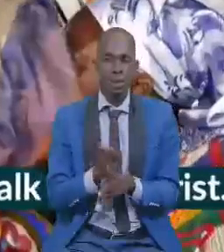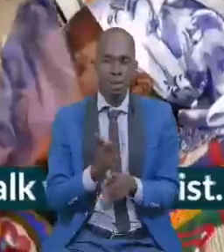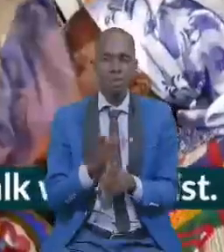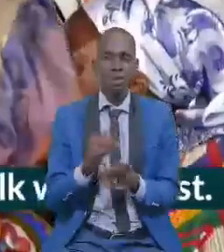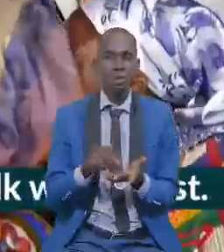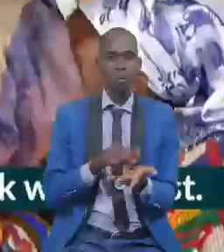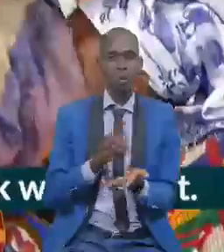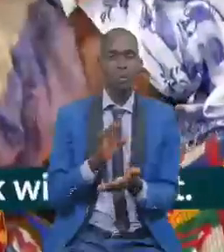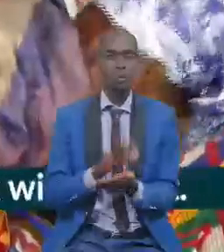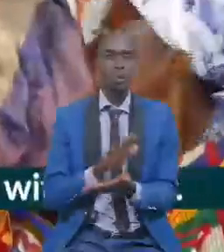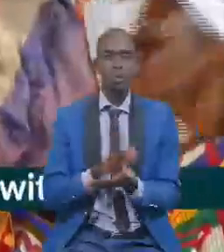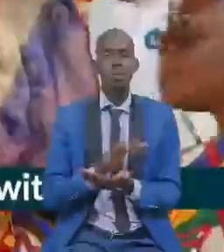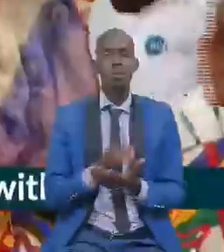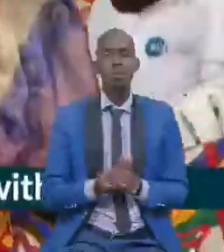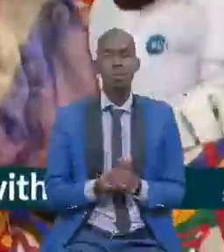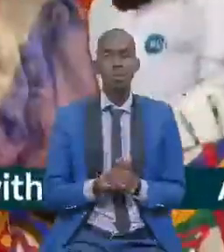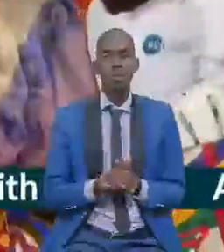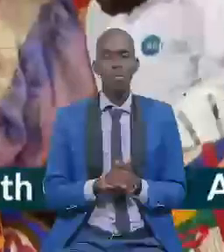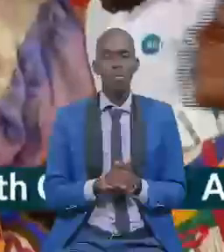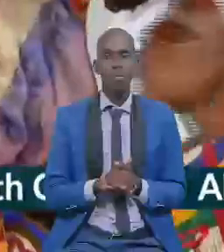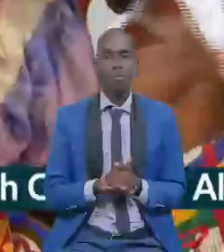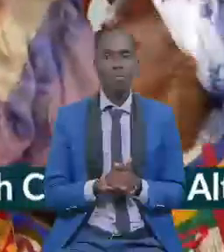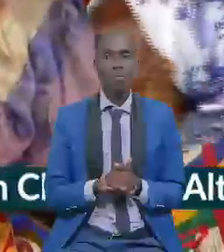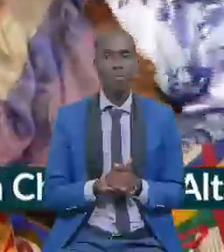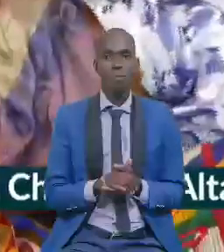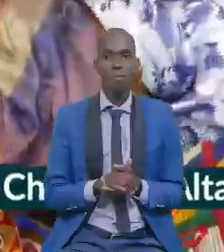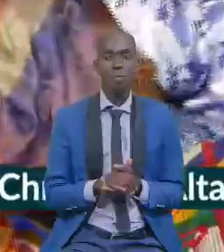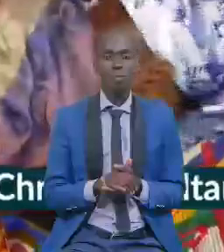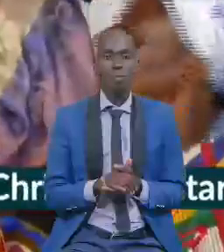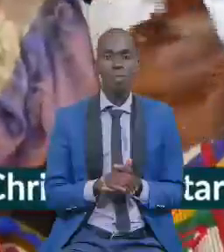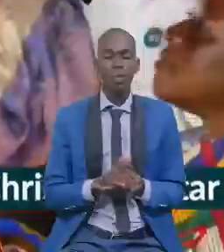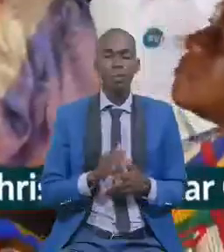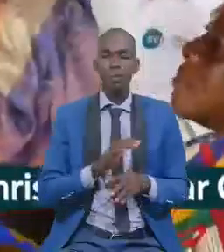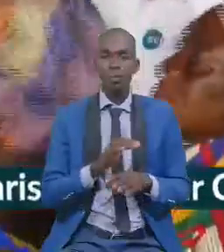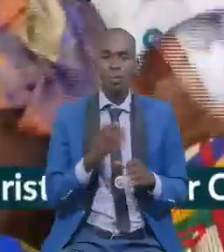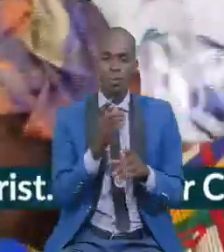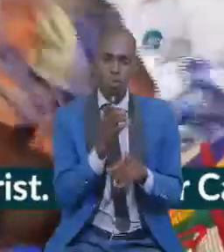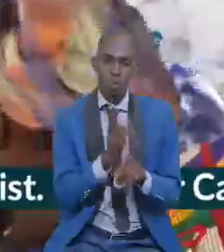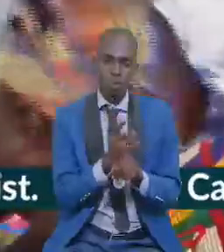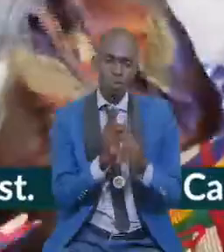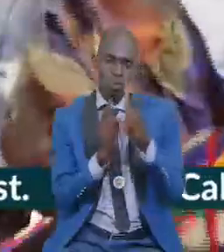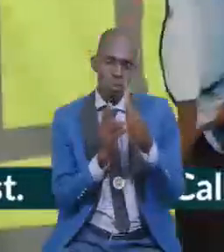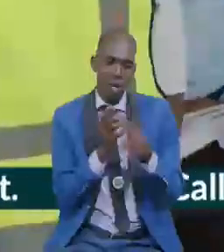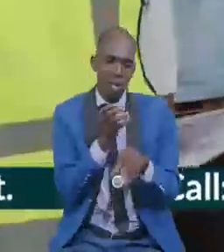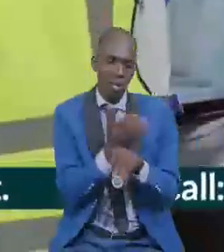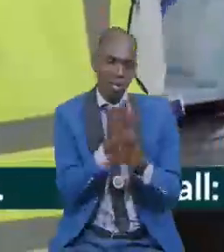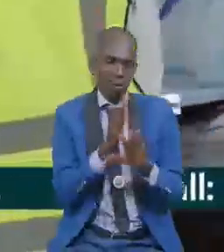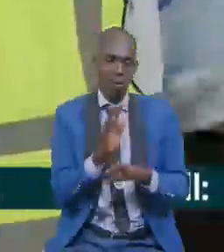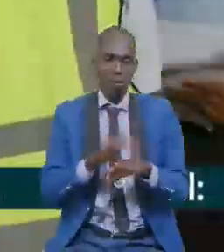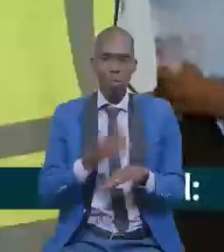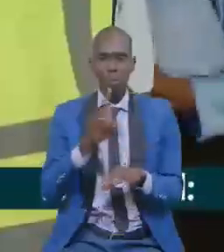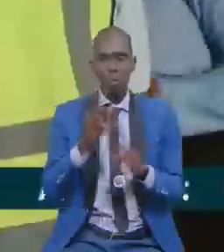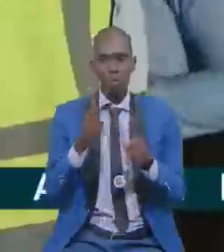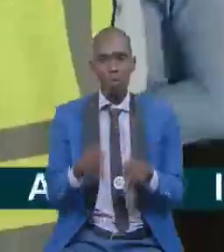Let's not have too many counselors over one person. Let's distribute ourselves across the